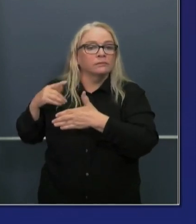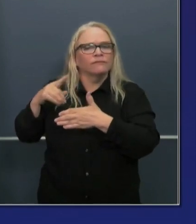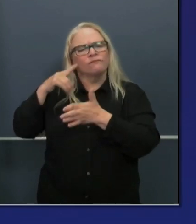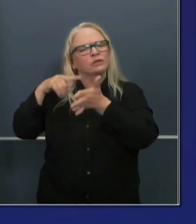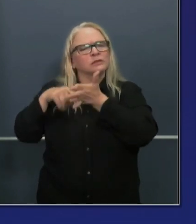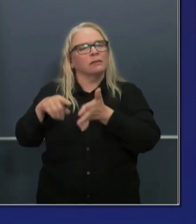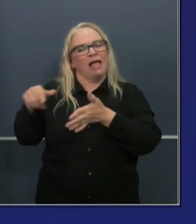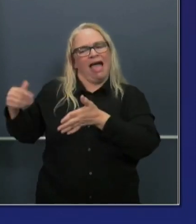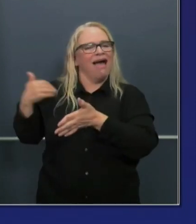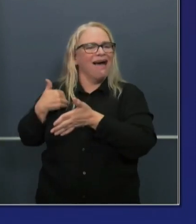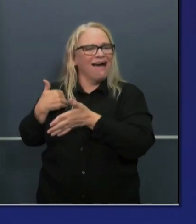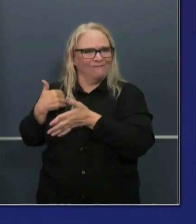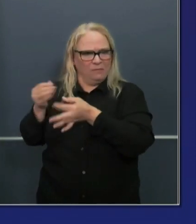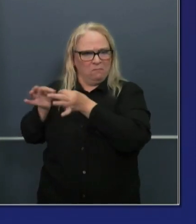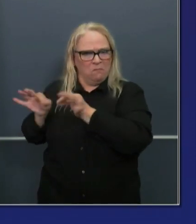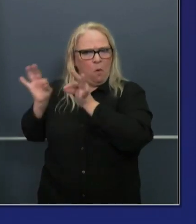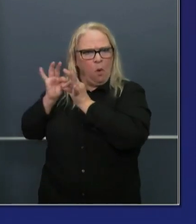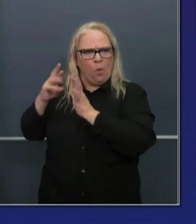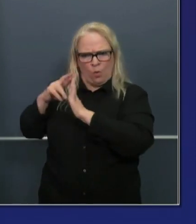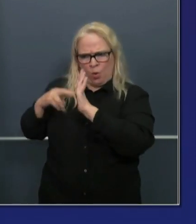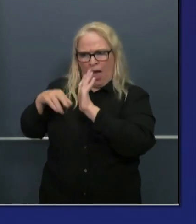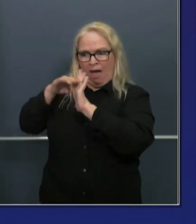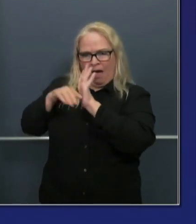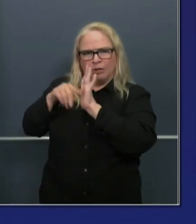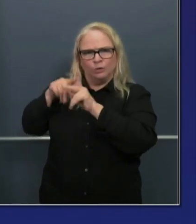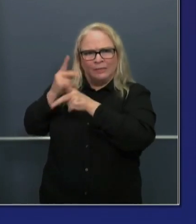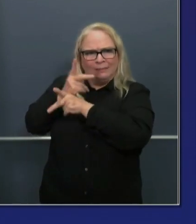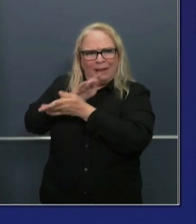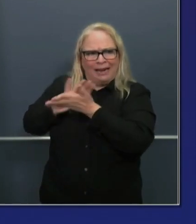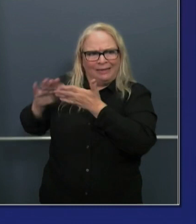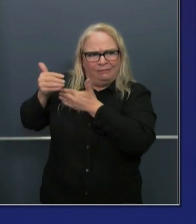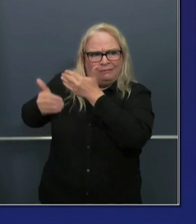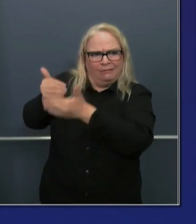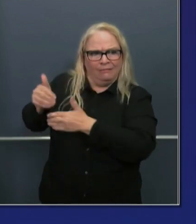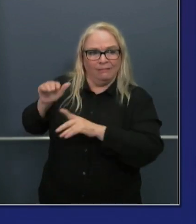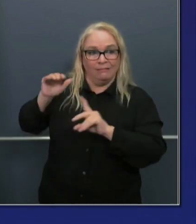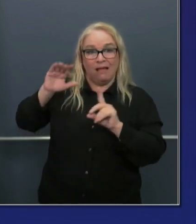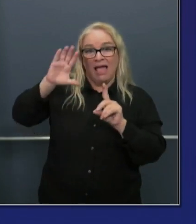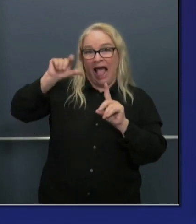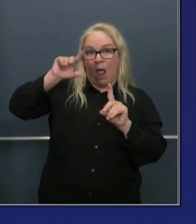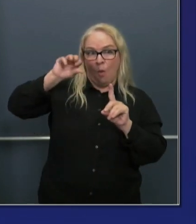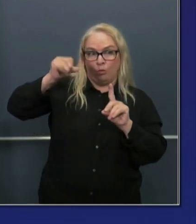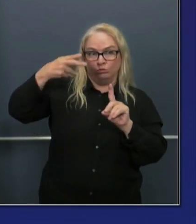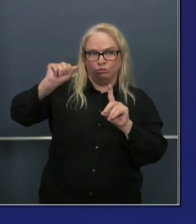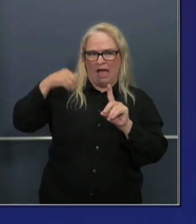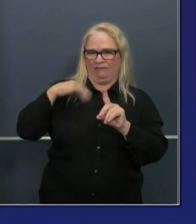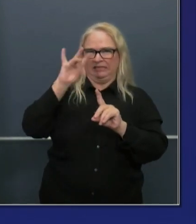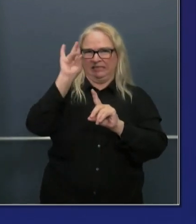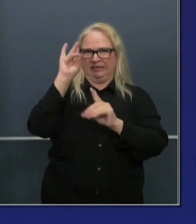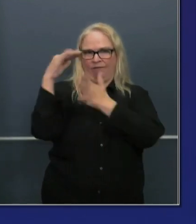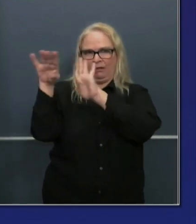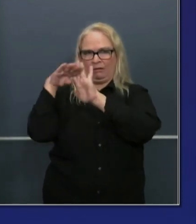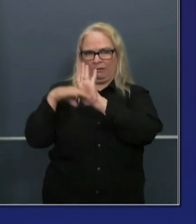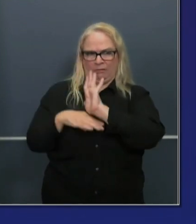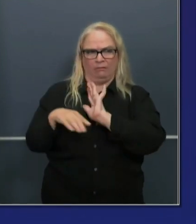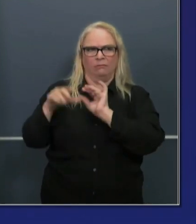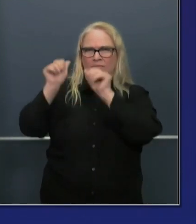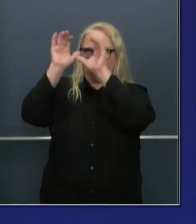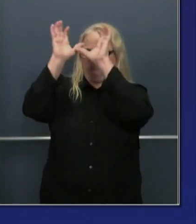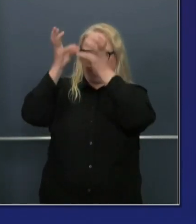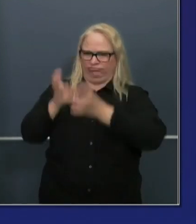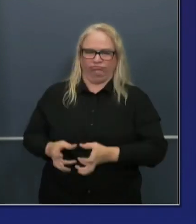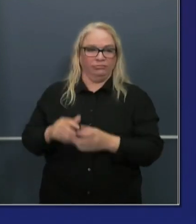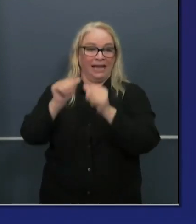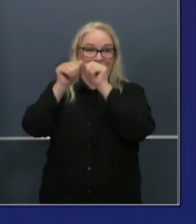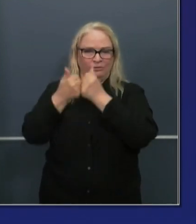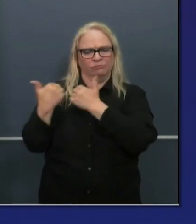Cal OSHA on this list. We have this strike team of 7 different agencies. This is just a handful we put on this slide. But we have 7 different agencies as part of